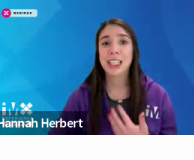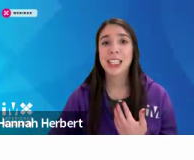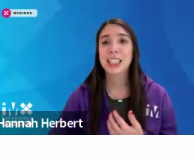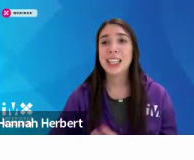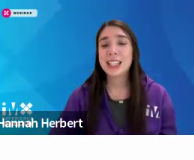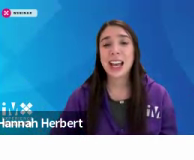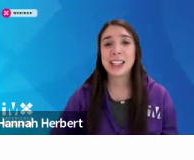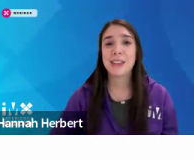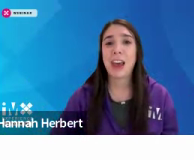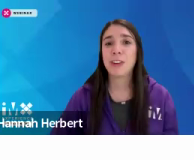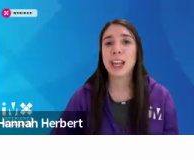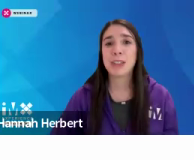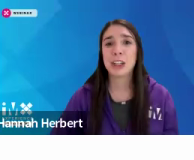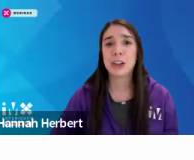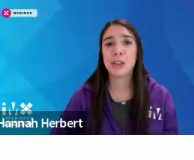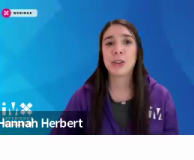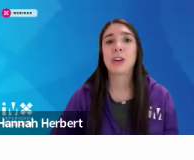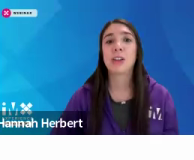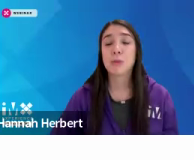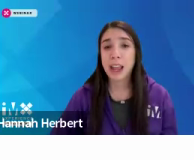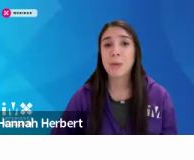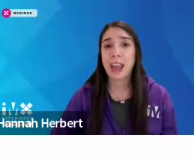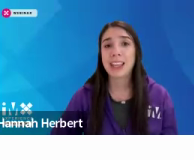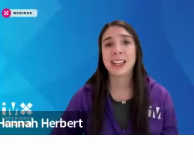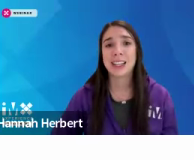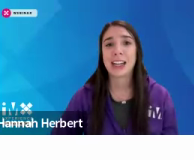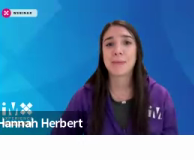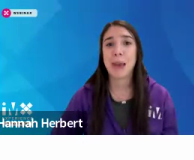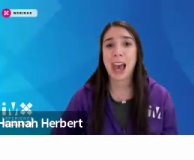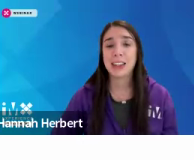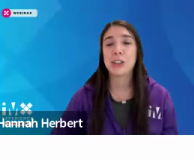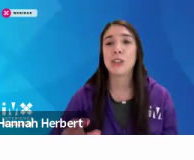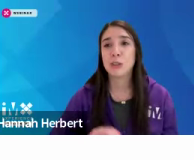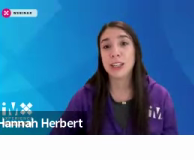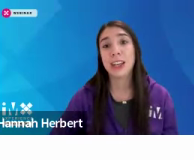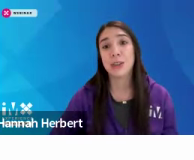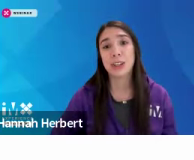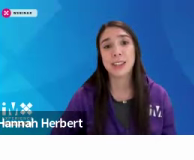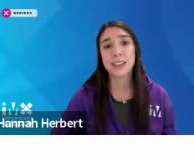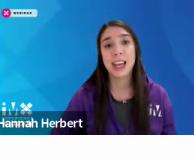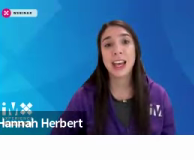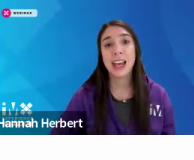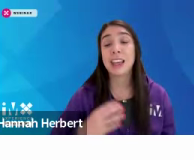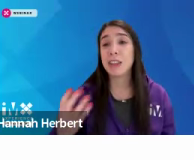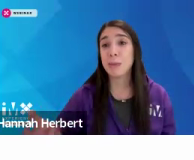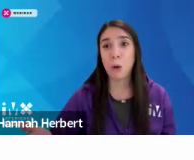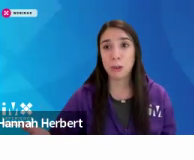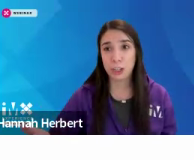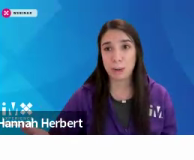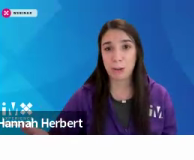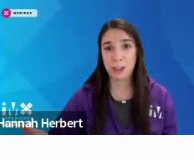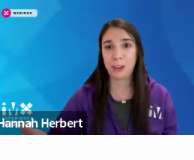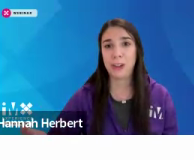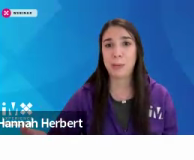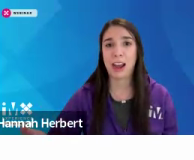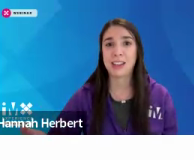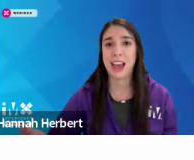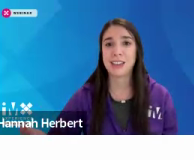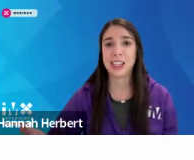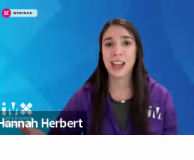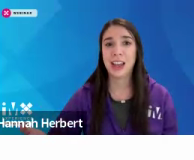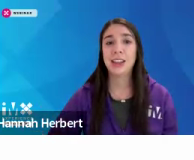classroom. These kinds of everyday materials are a great way to connect math to student interests and give them ownership over their